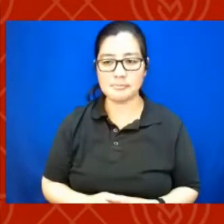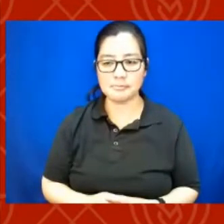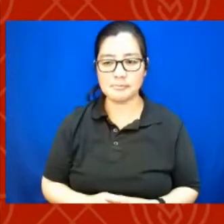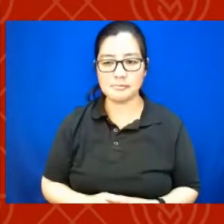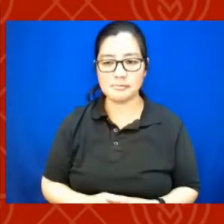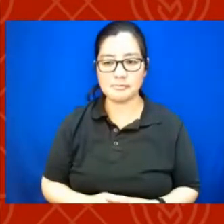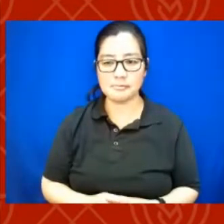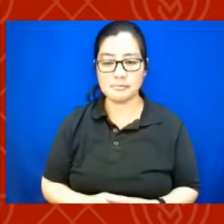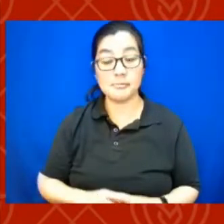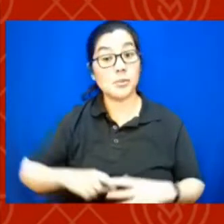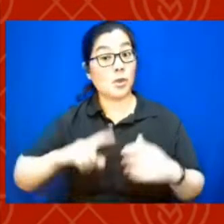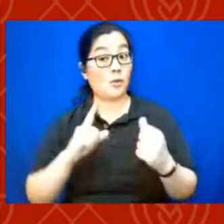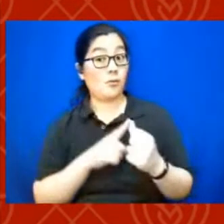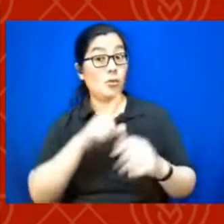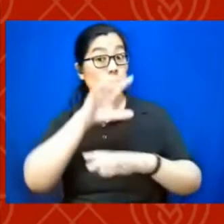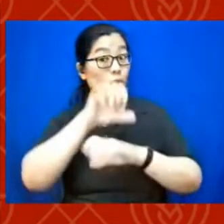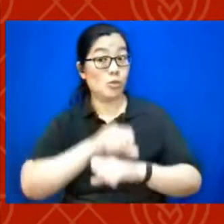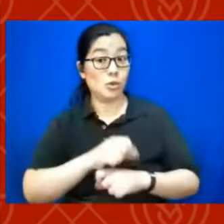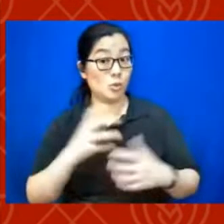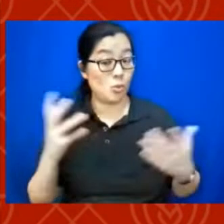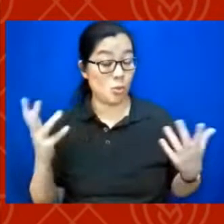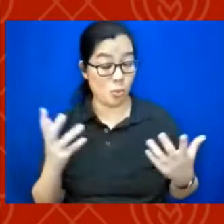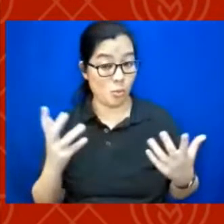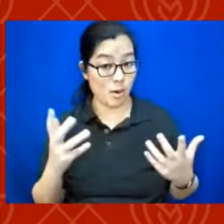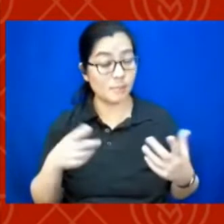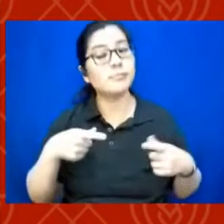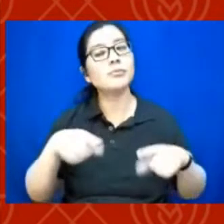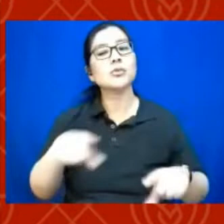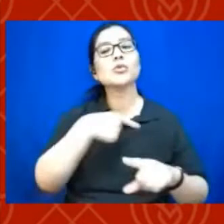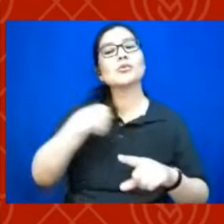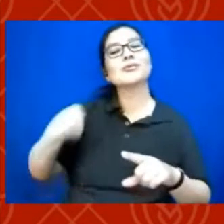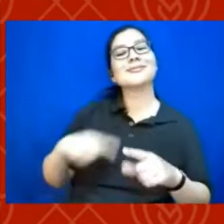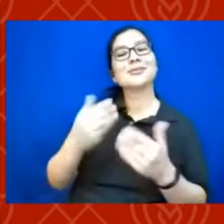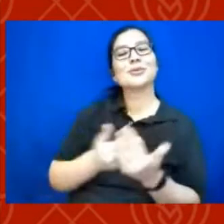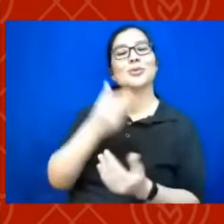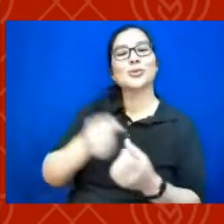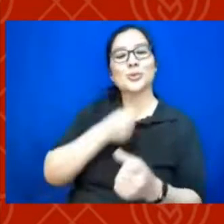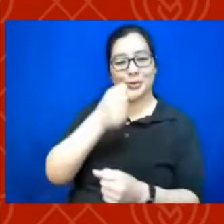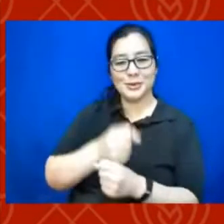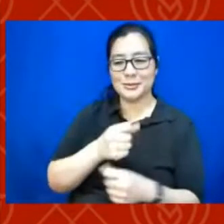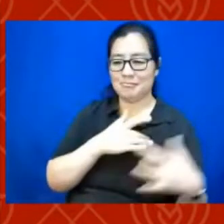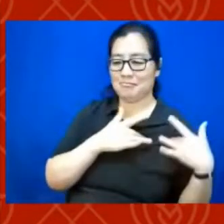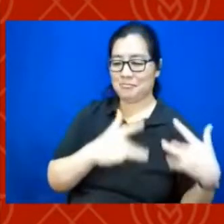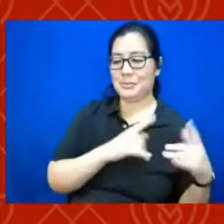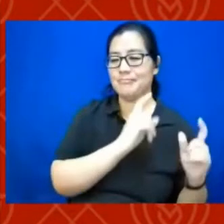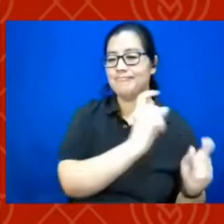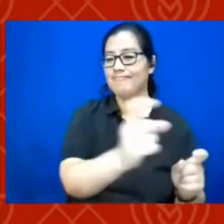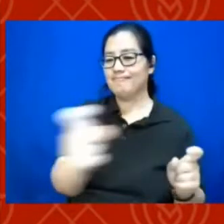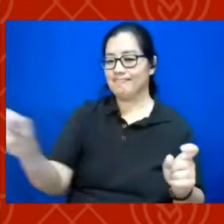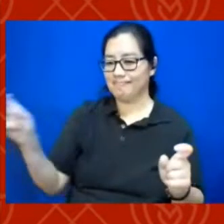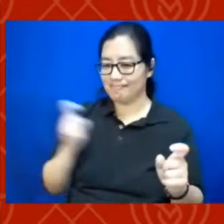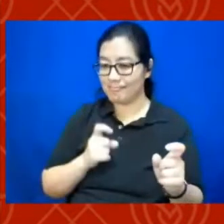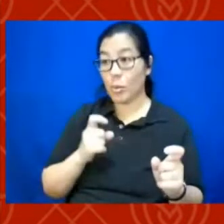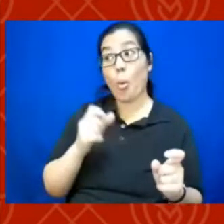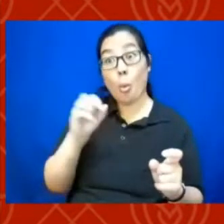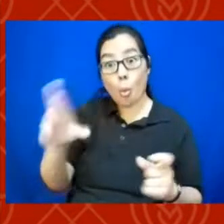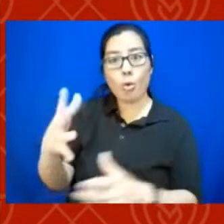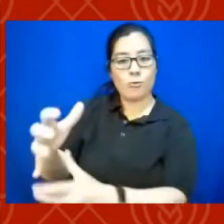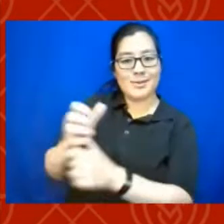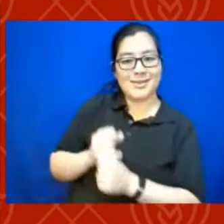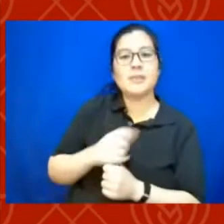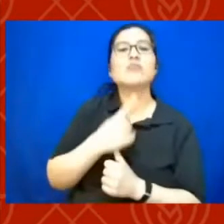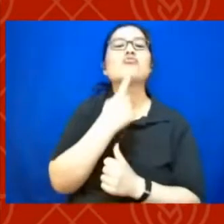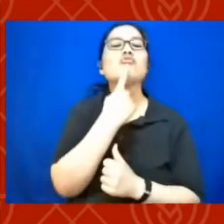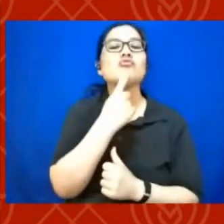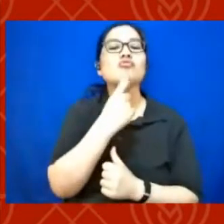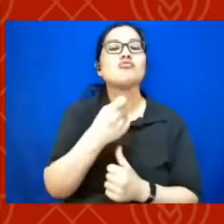So first up is during Chinese New Year is a tradition to hand out or receive red envelopes or